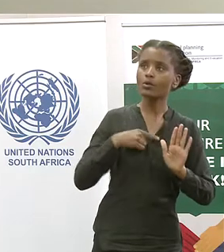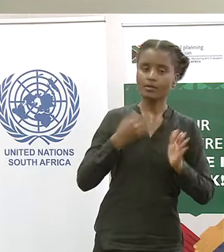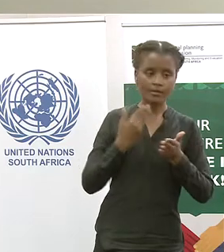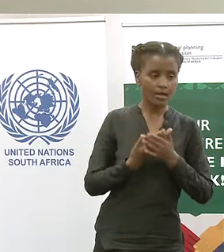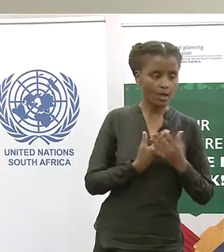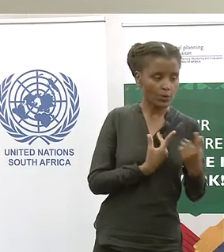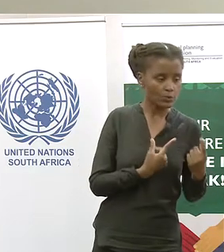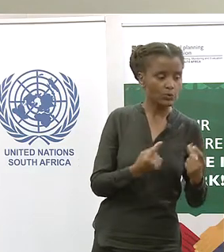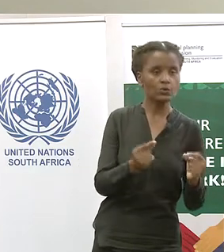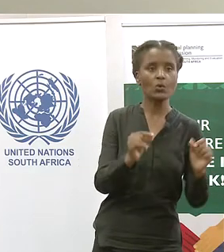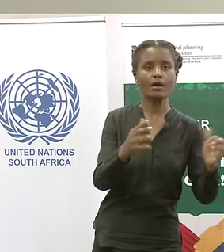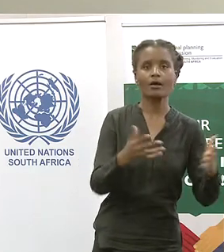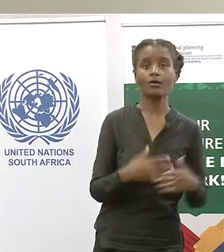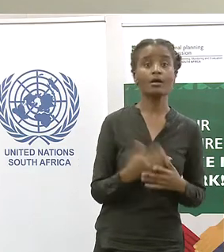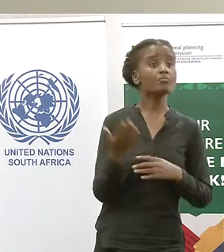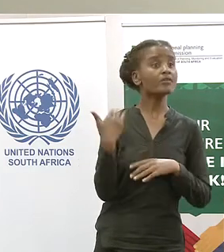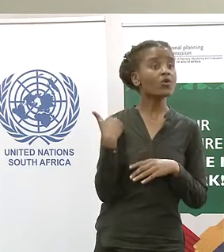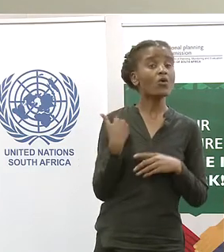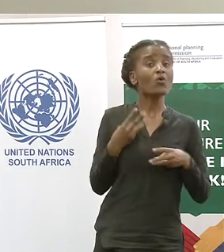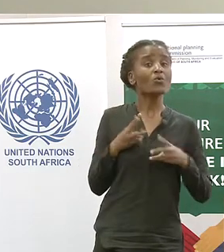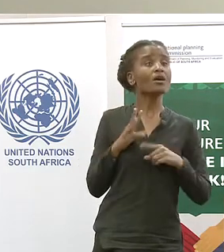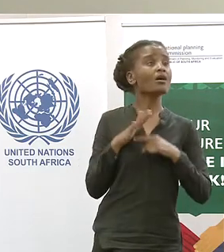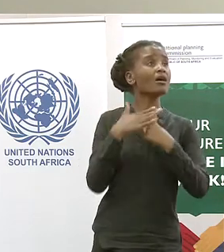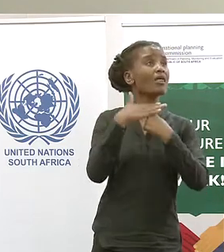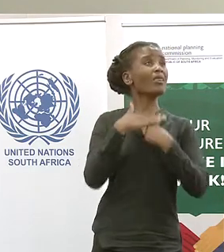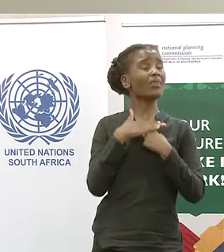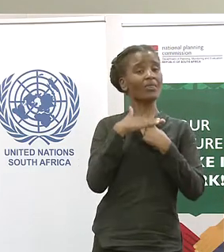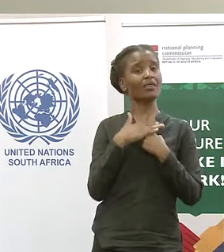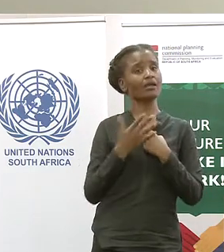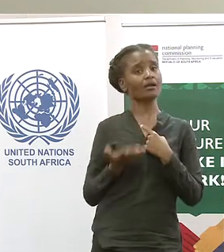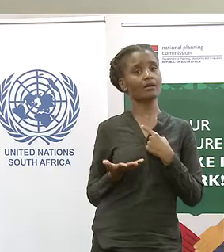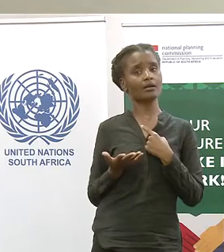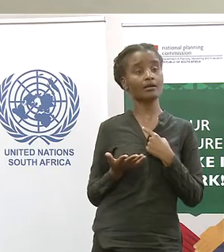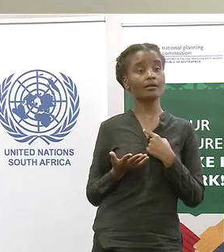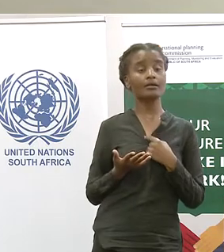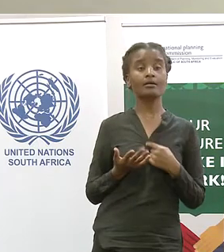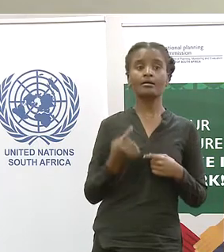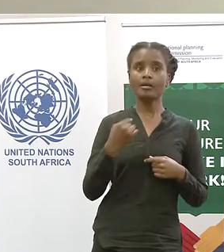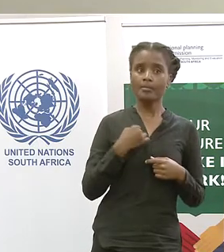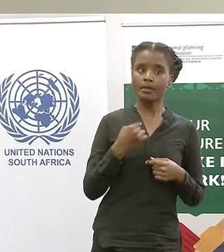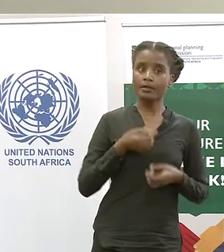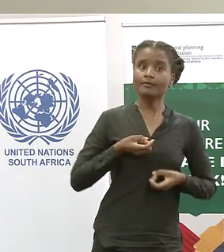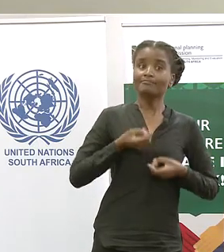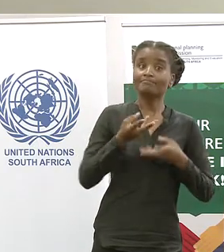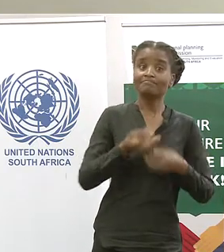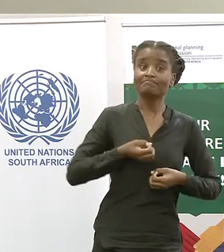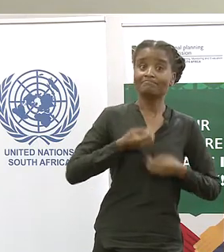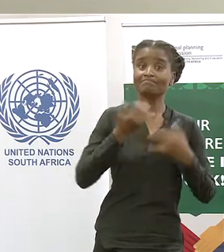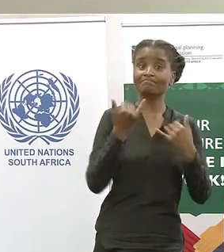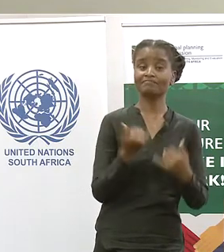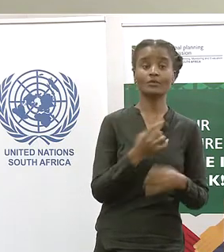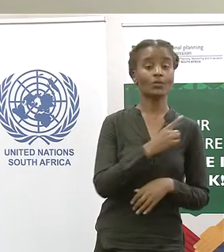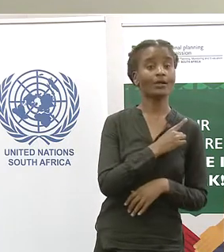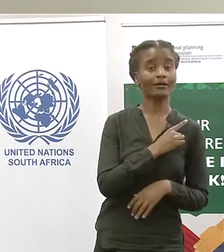welfareist approach that was oppressive. And I mention these because when we look